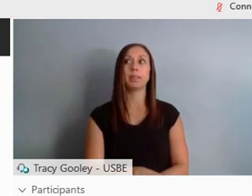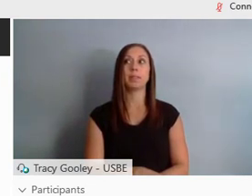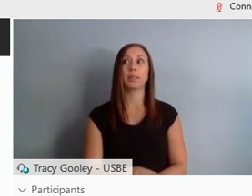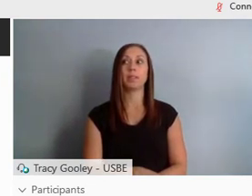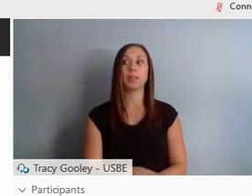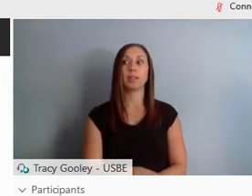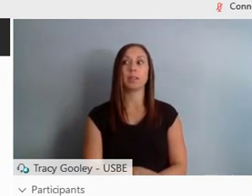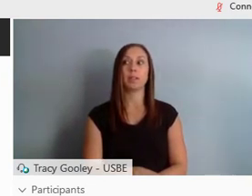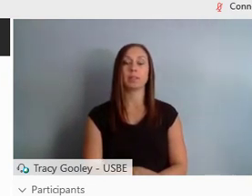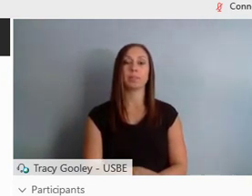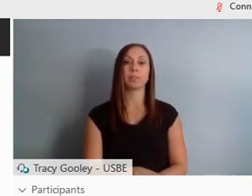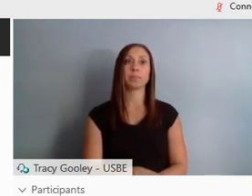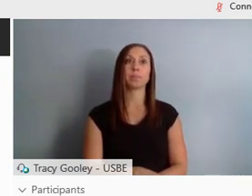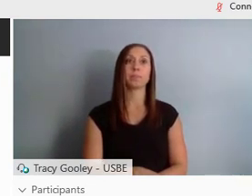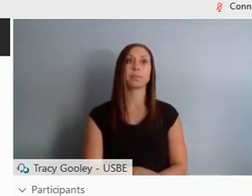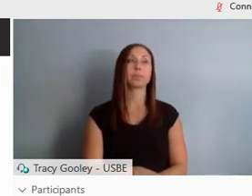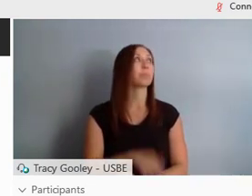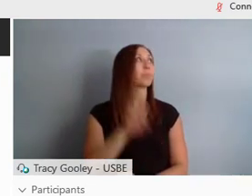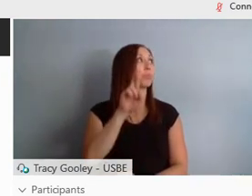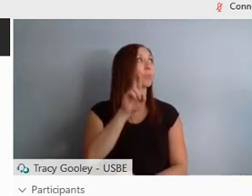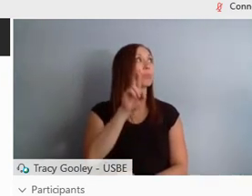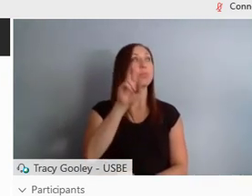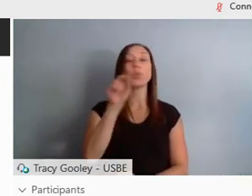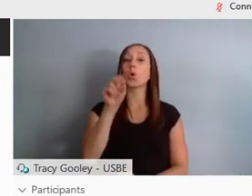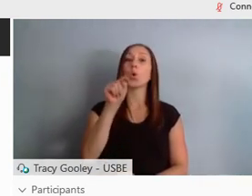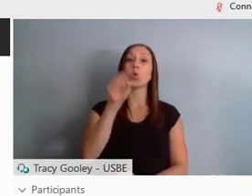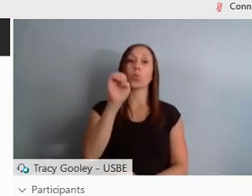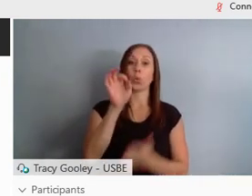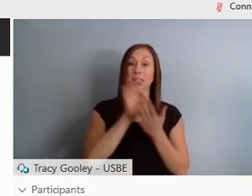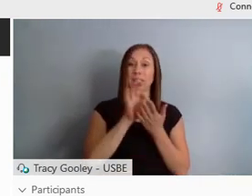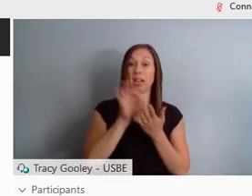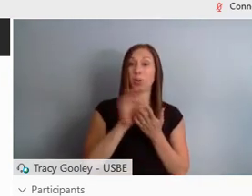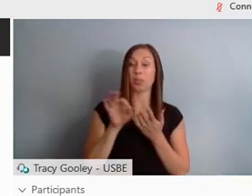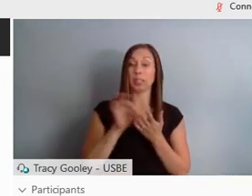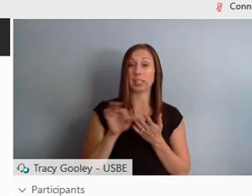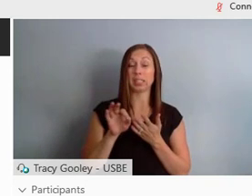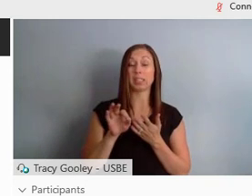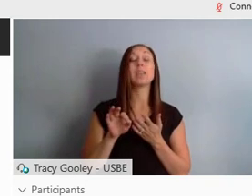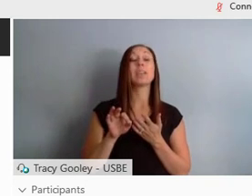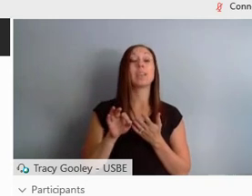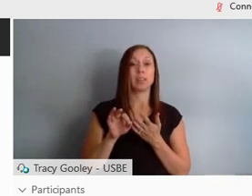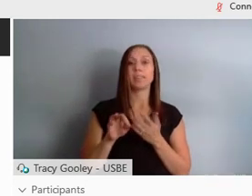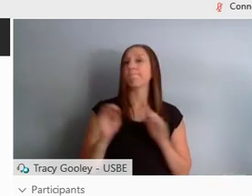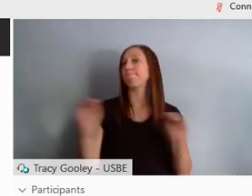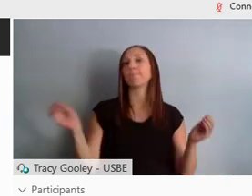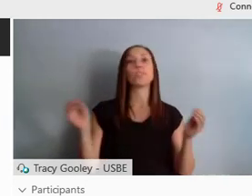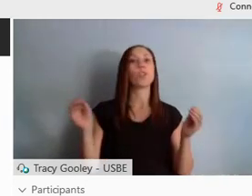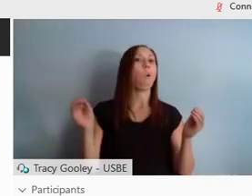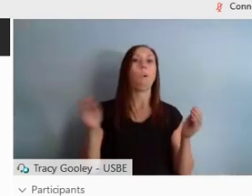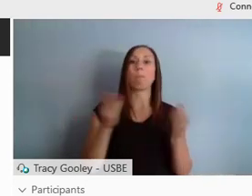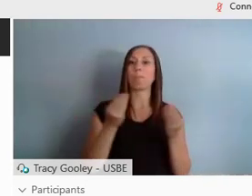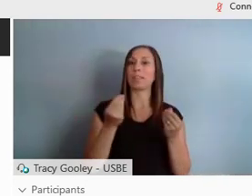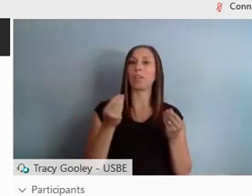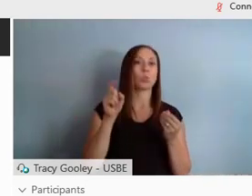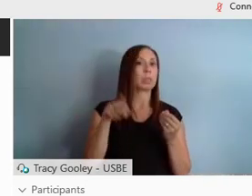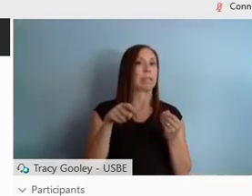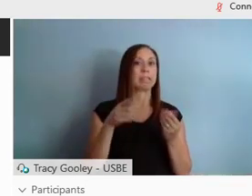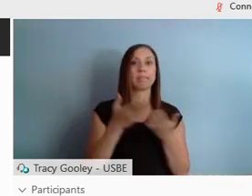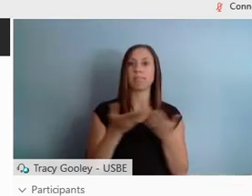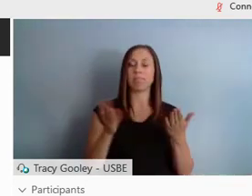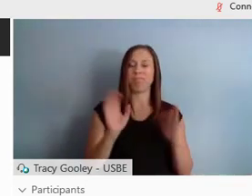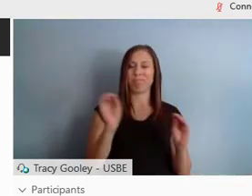So question number 10 is rote counting. So because the students are just counting for you, there are no materials for this